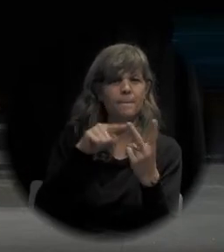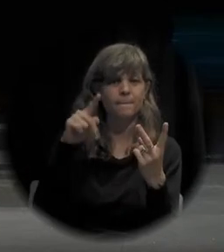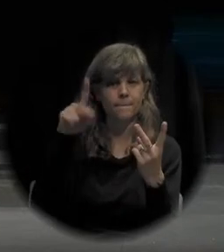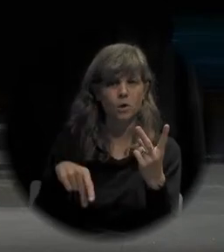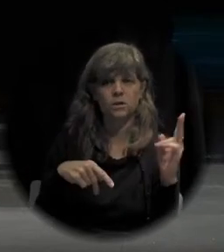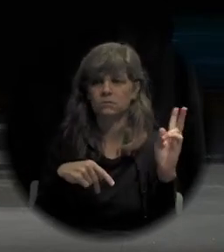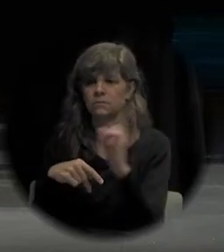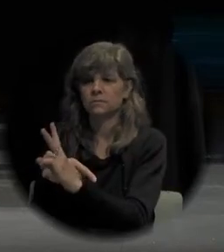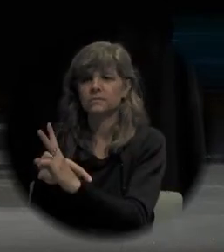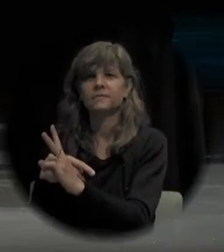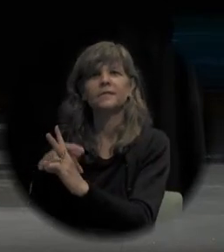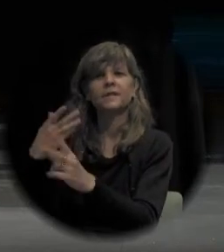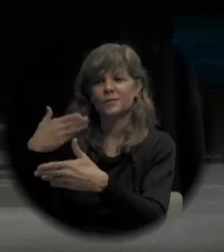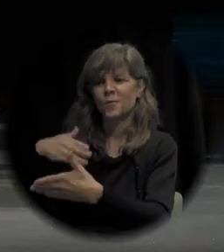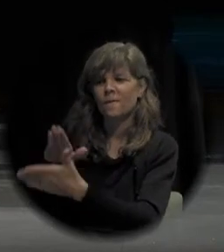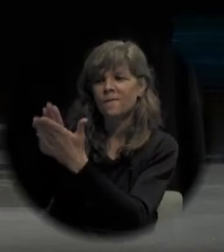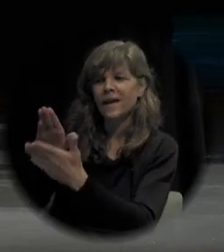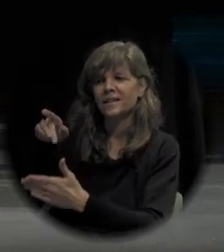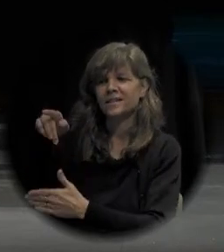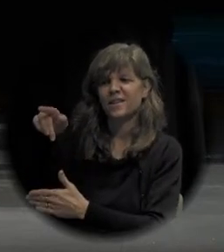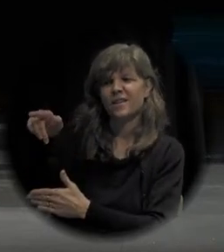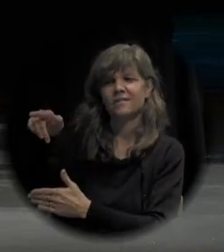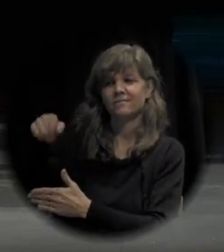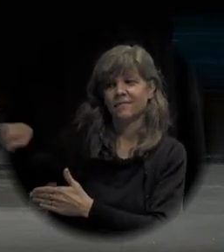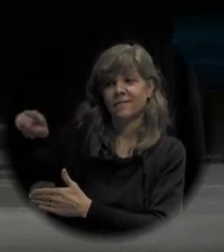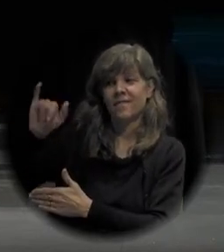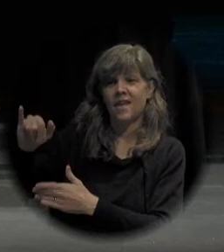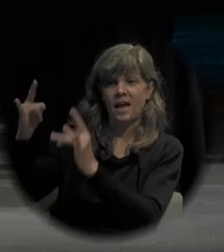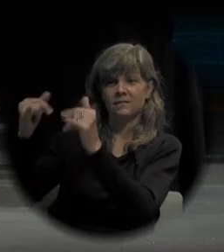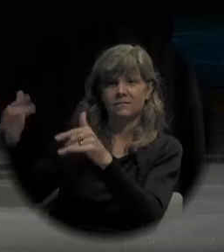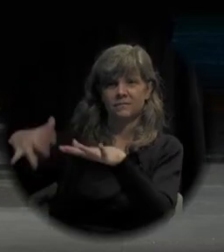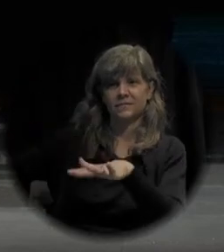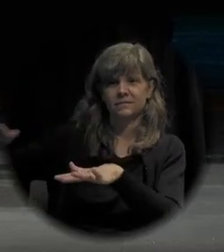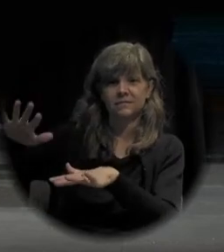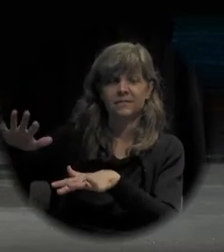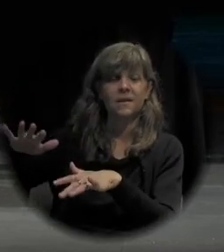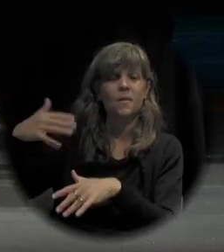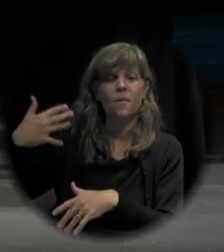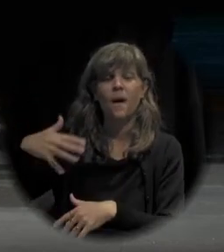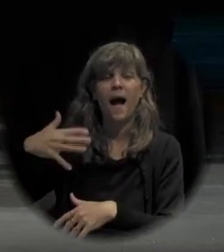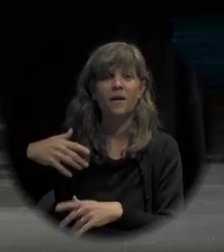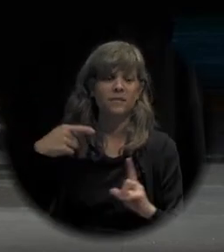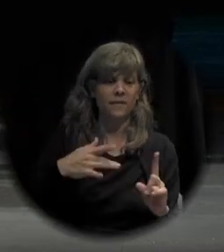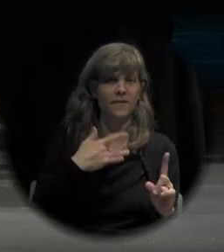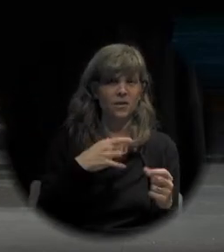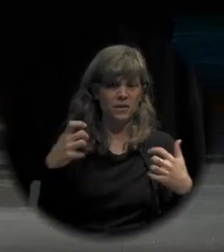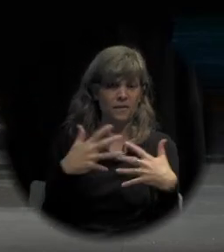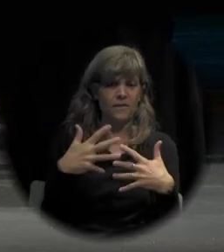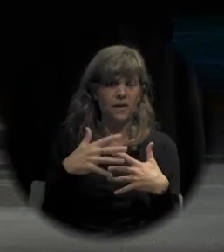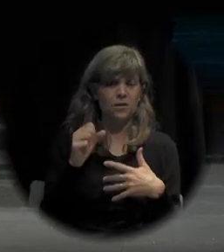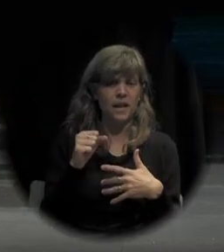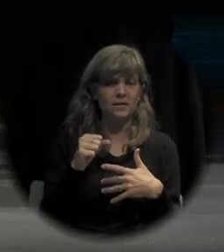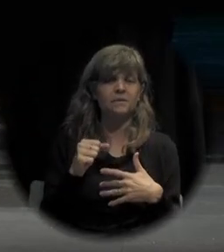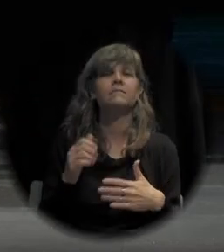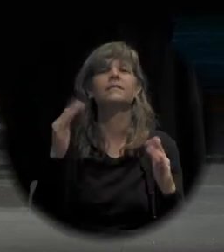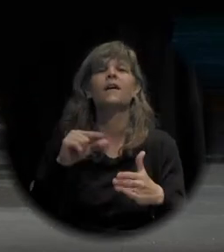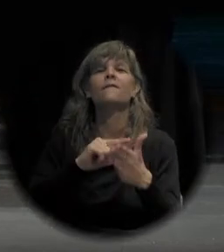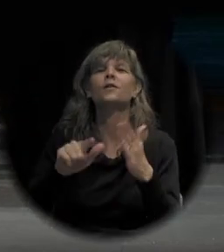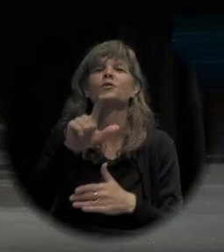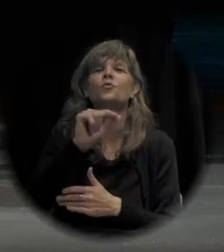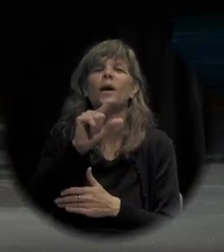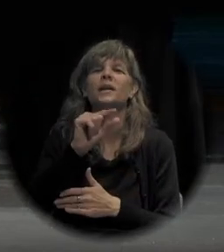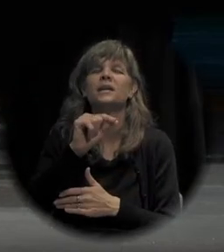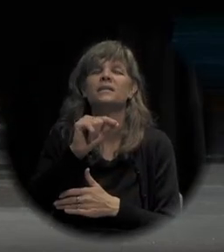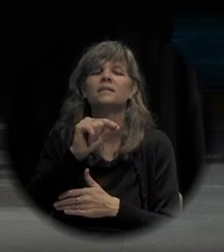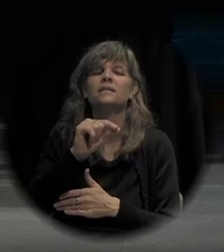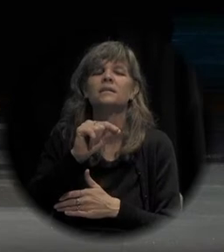is. He recognizes the danger. In fact, he's already said it here in this chapter. What does he say? He said, verse 20, now therefore let